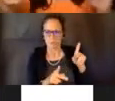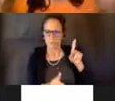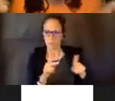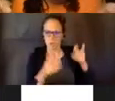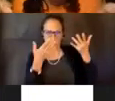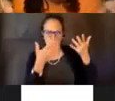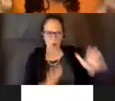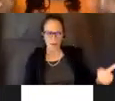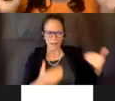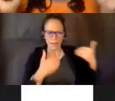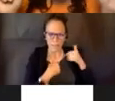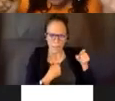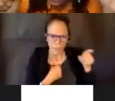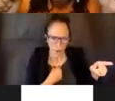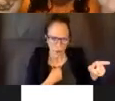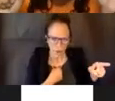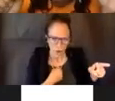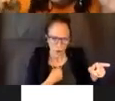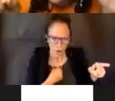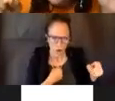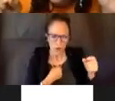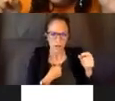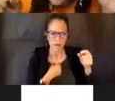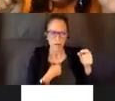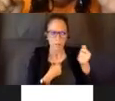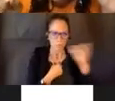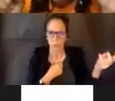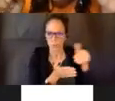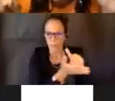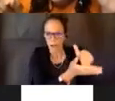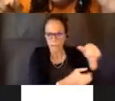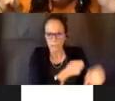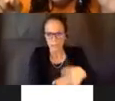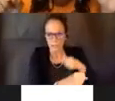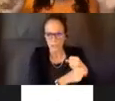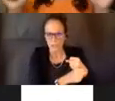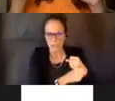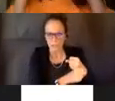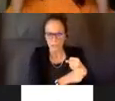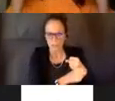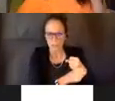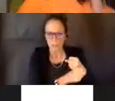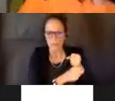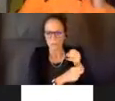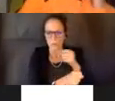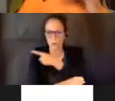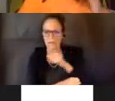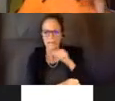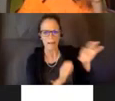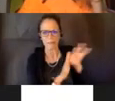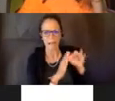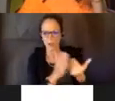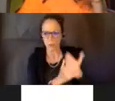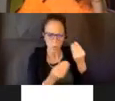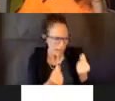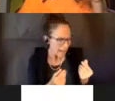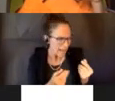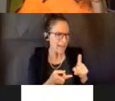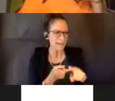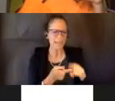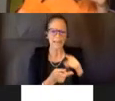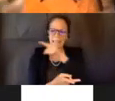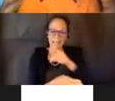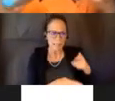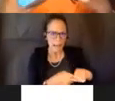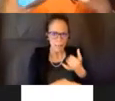this continent, a few thousand years had already been here, right? So yeah, you know, I had to go there a little bit